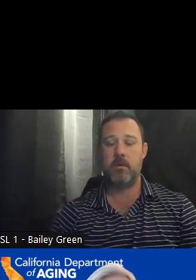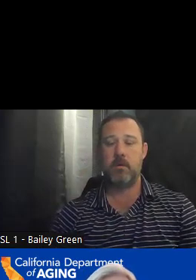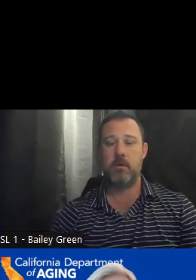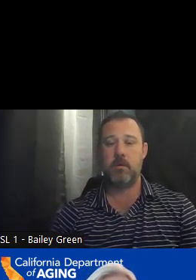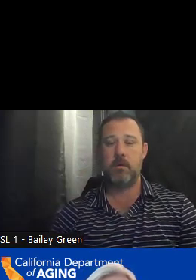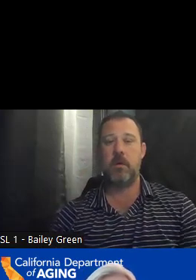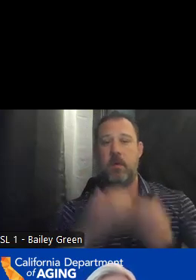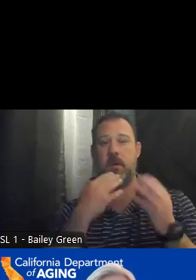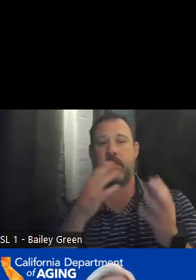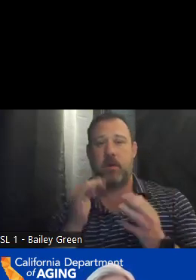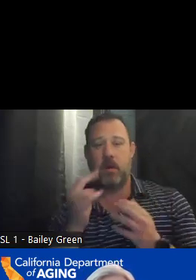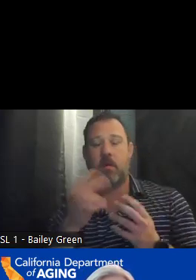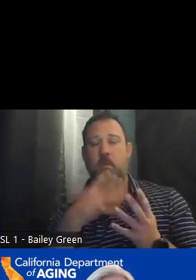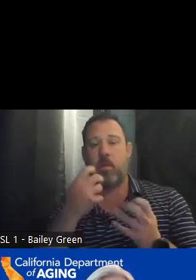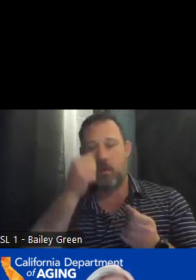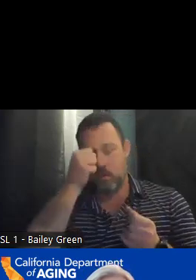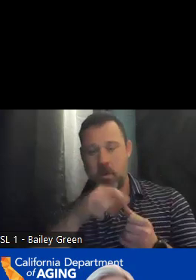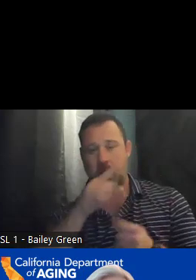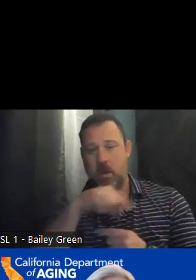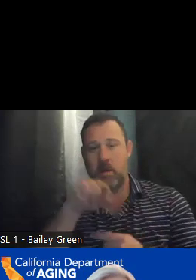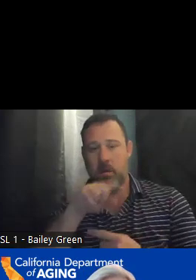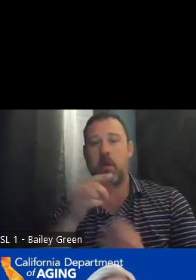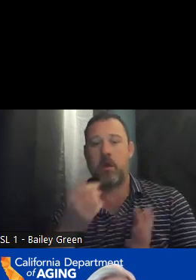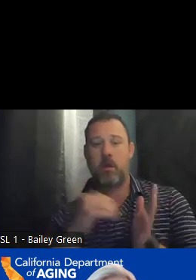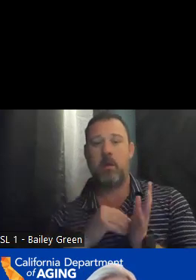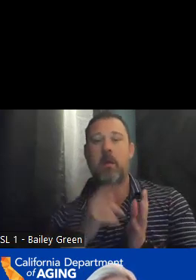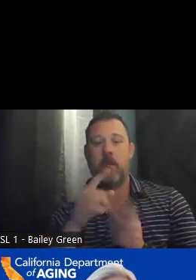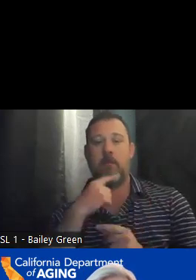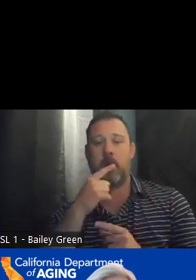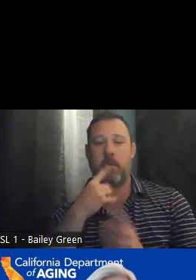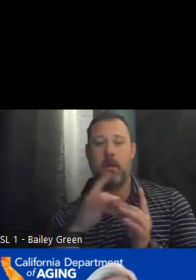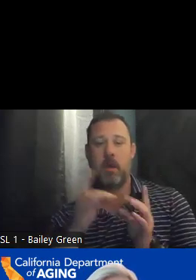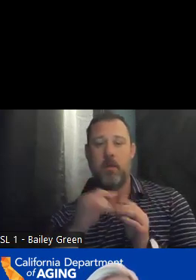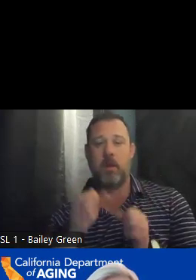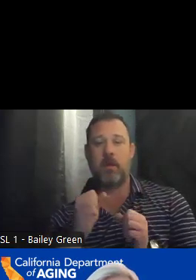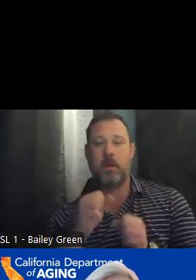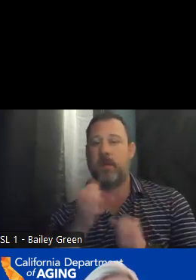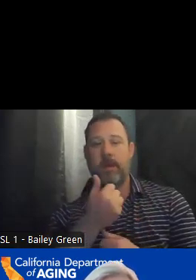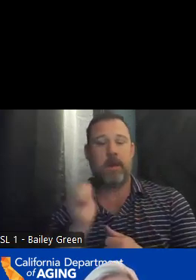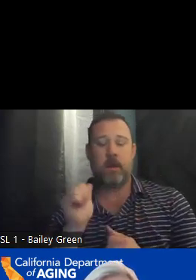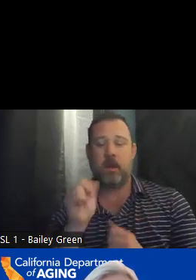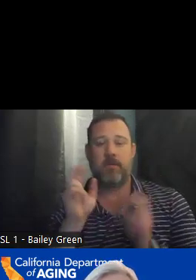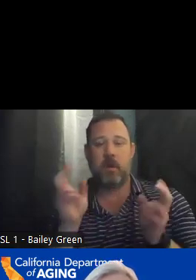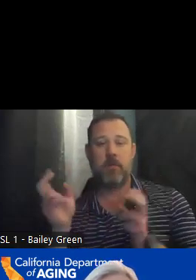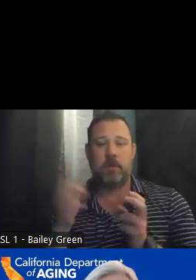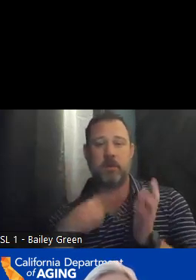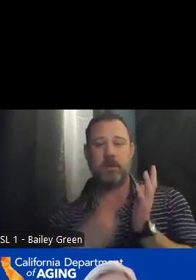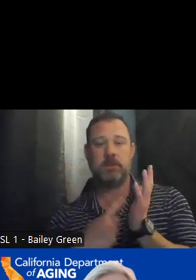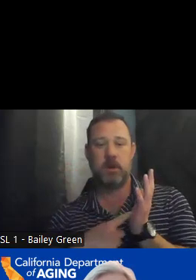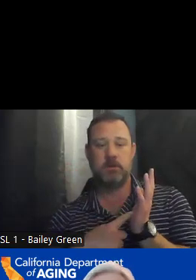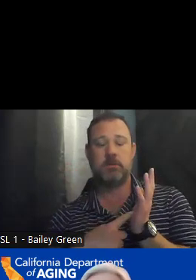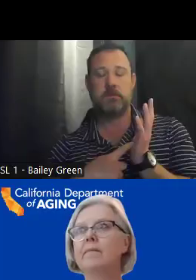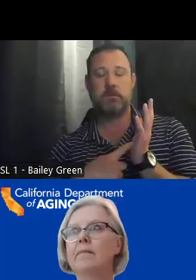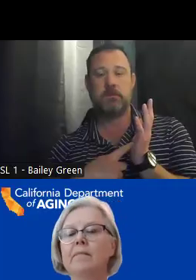Thank you, Karen. I did want to remind everyone once again that the public comment can be made on any of the topics that we discussed today.